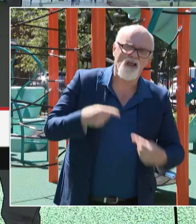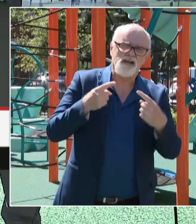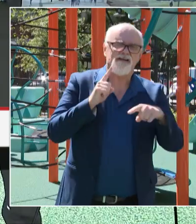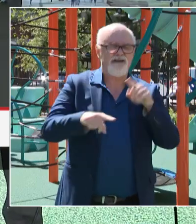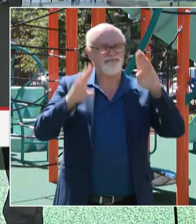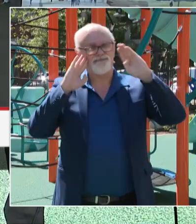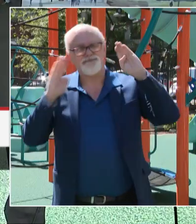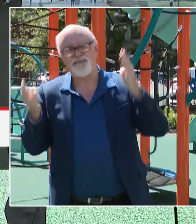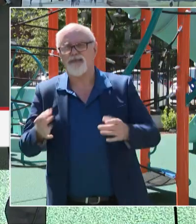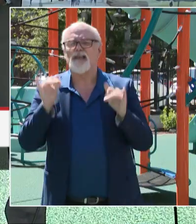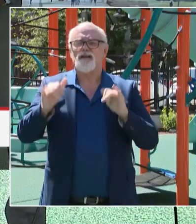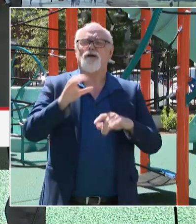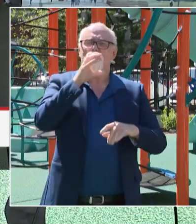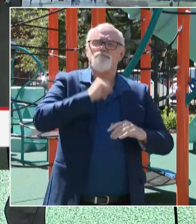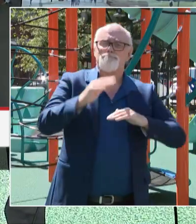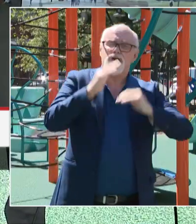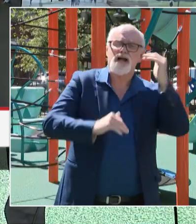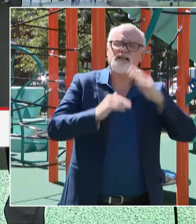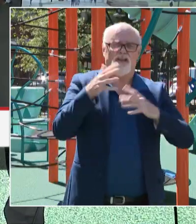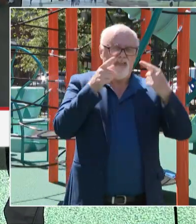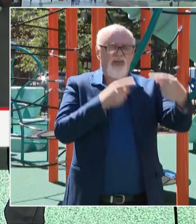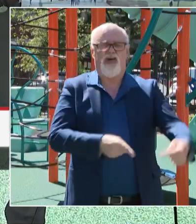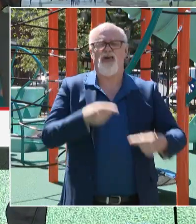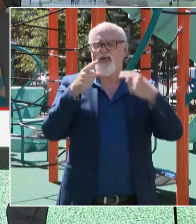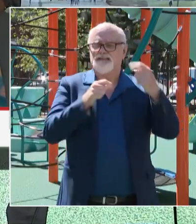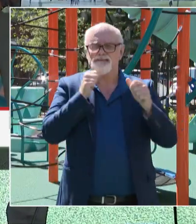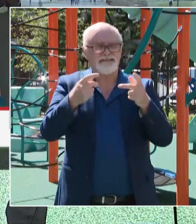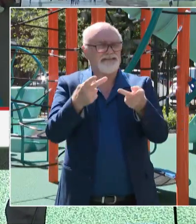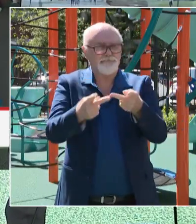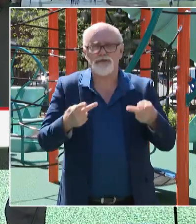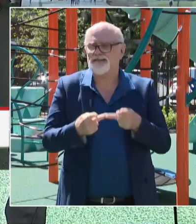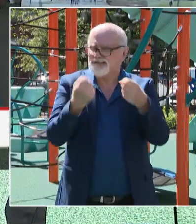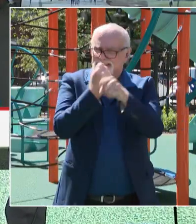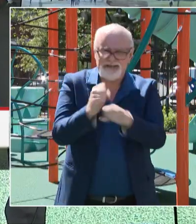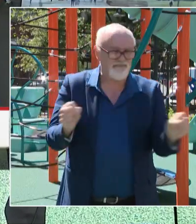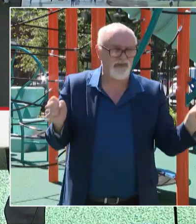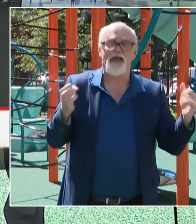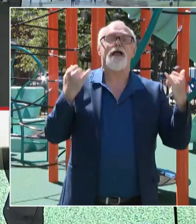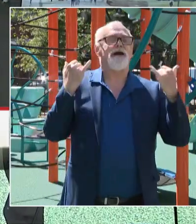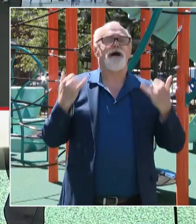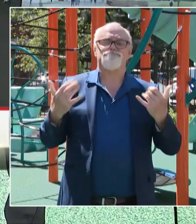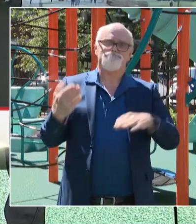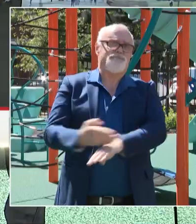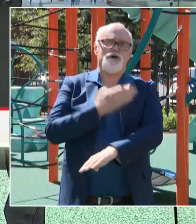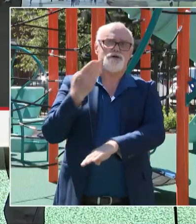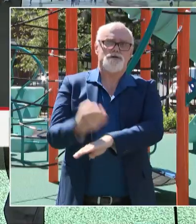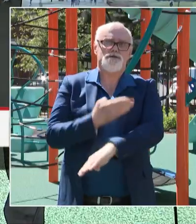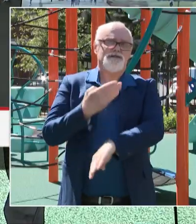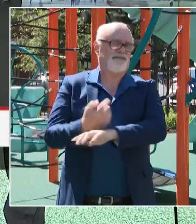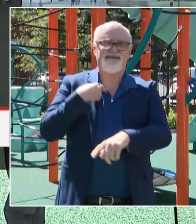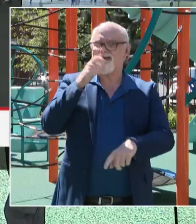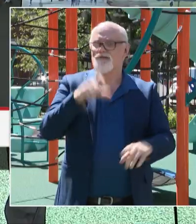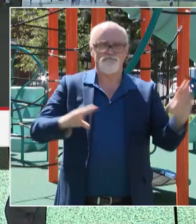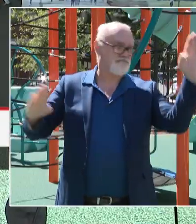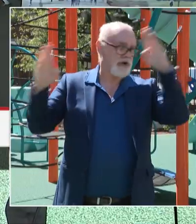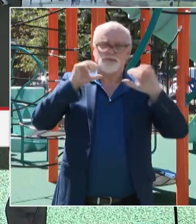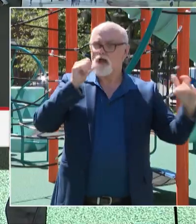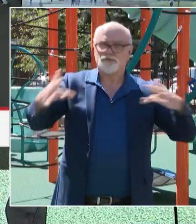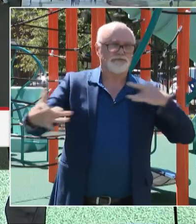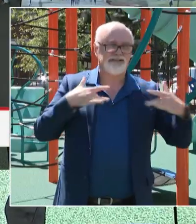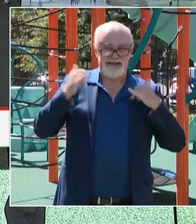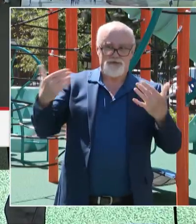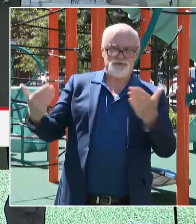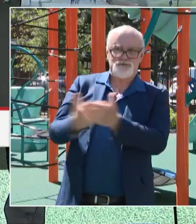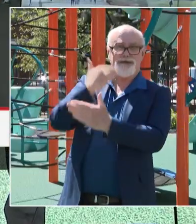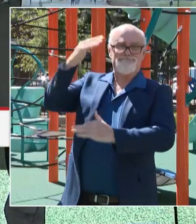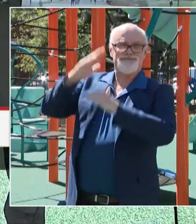safe, and for parents to trust in the education children are getting. We no longer have to worry about that in this building. We know